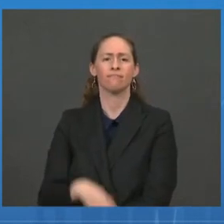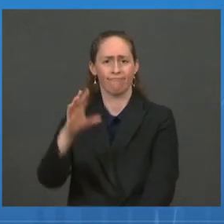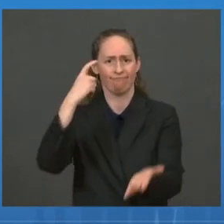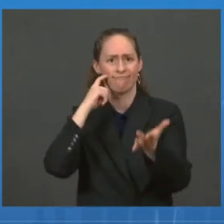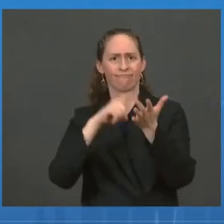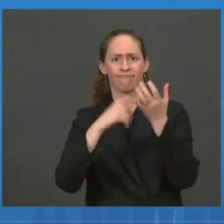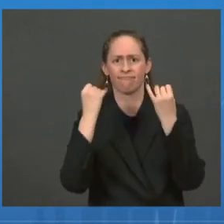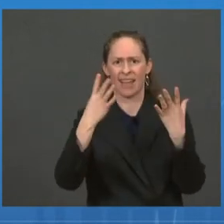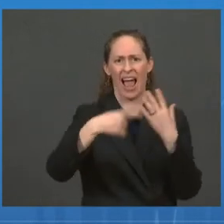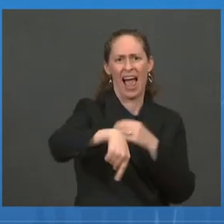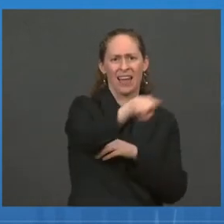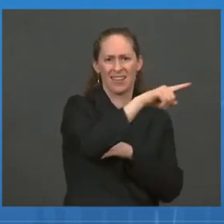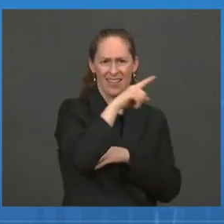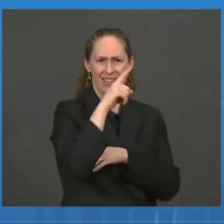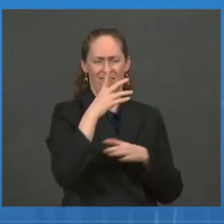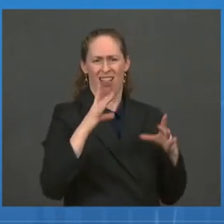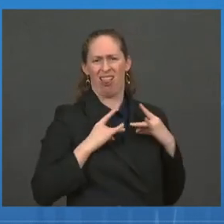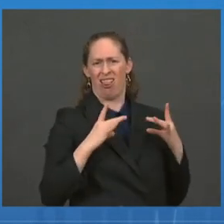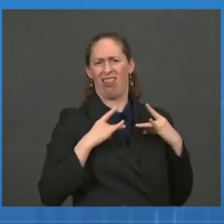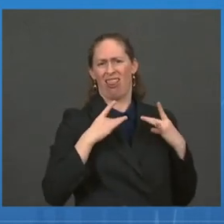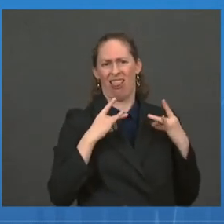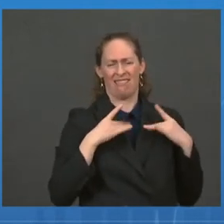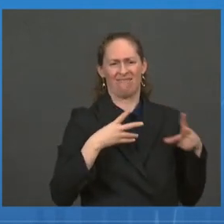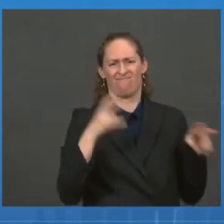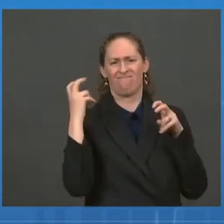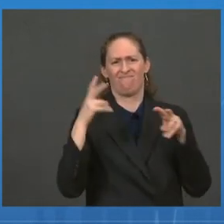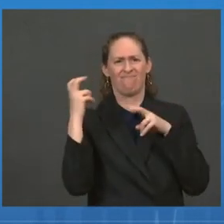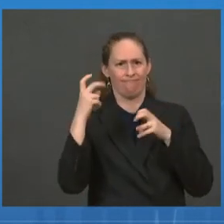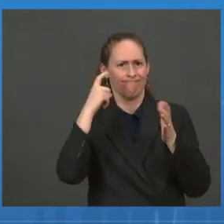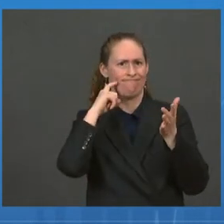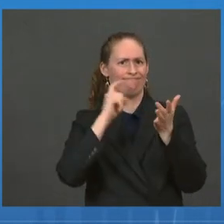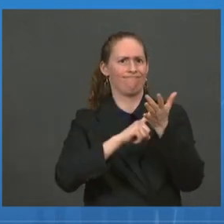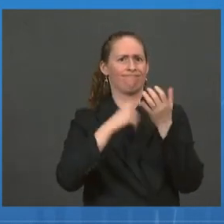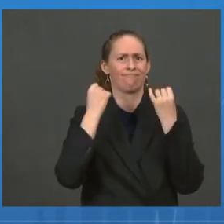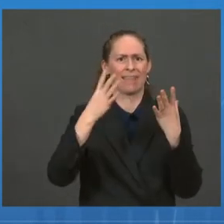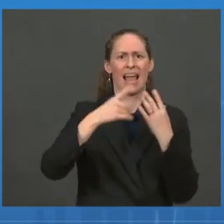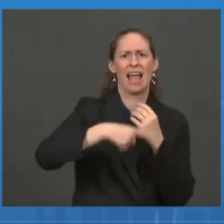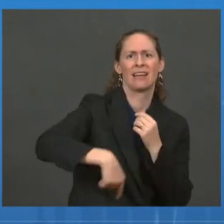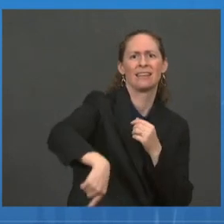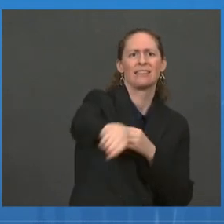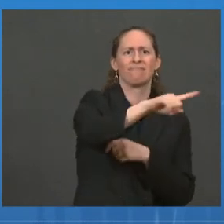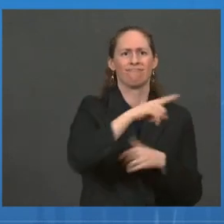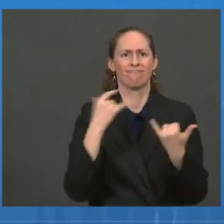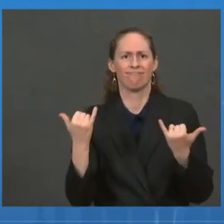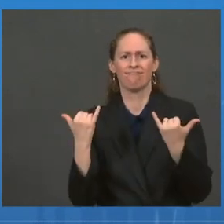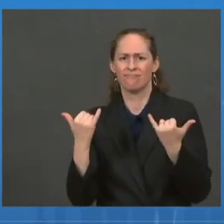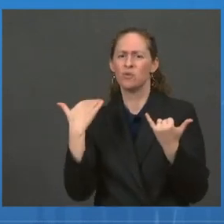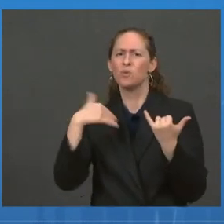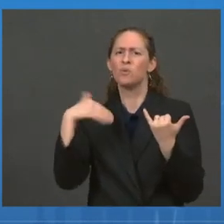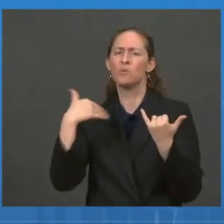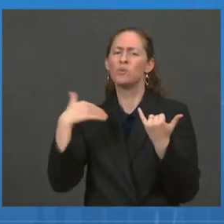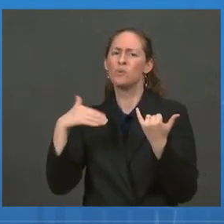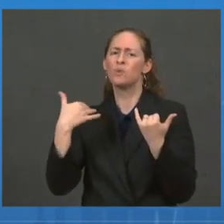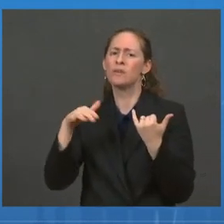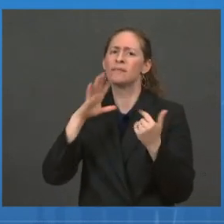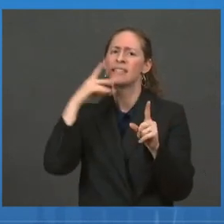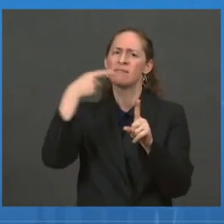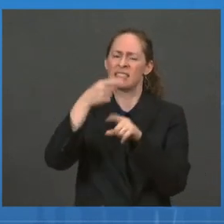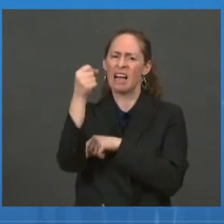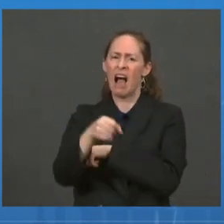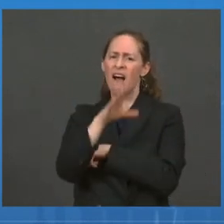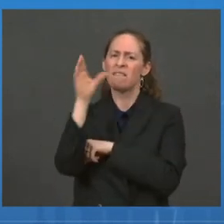african provinces confirmed cases as of yesterday was 205 in 18 countries and just this